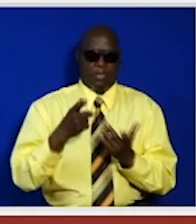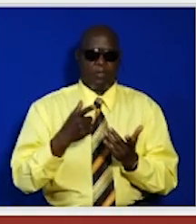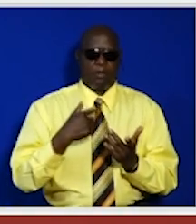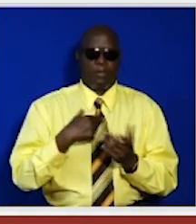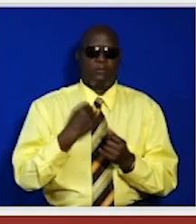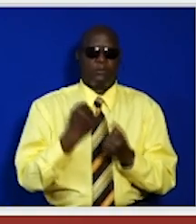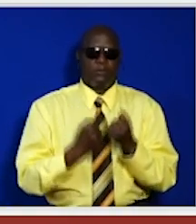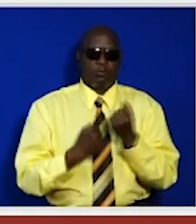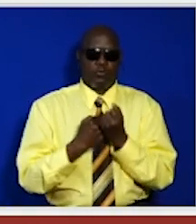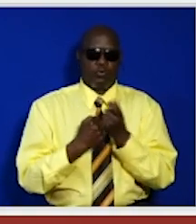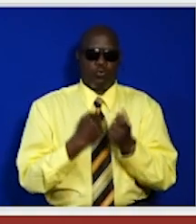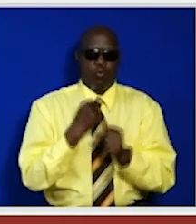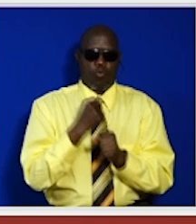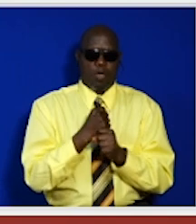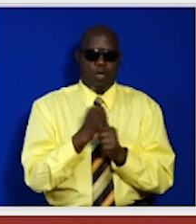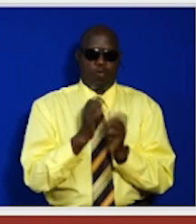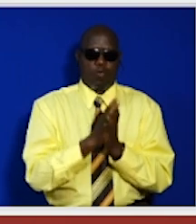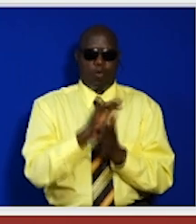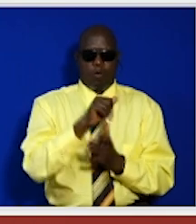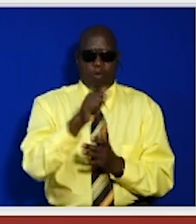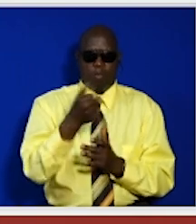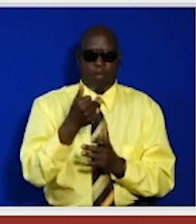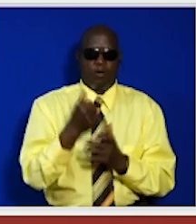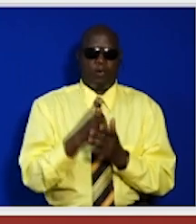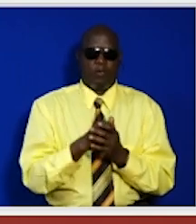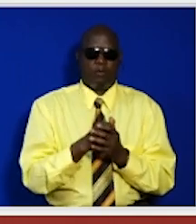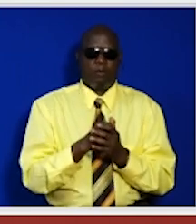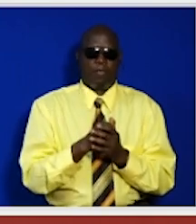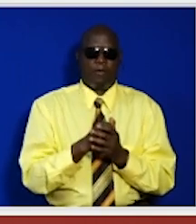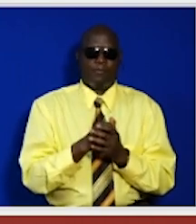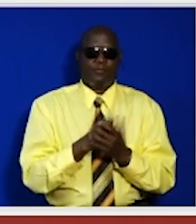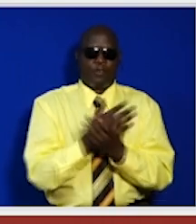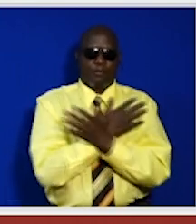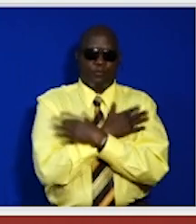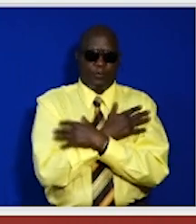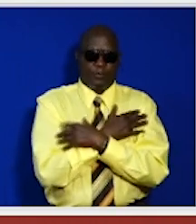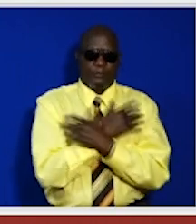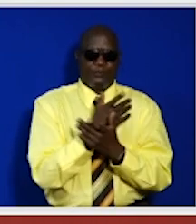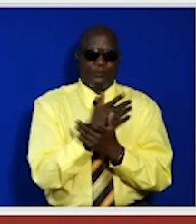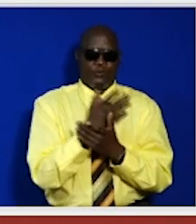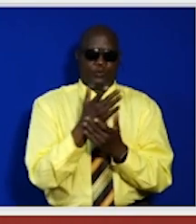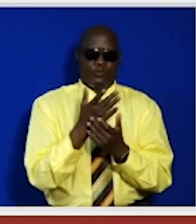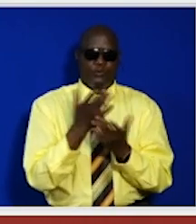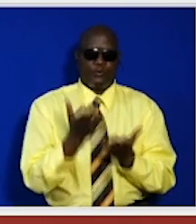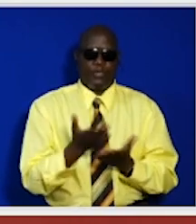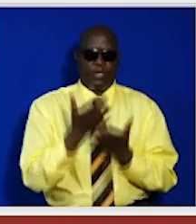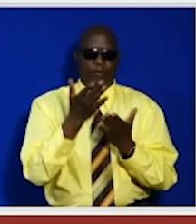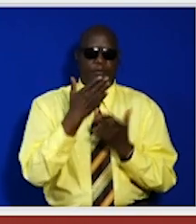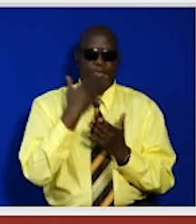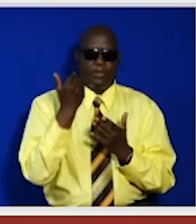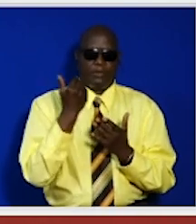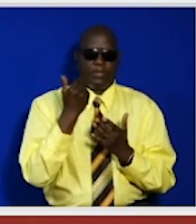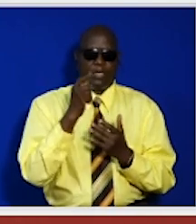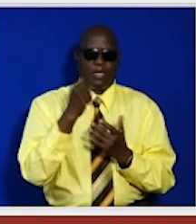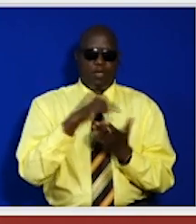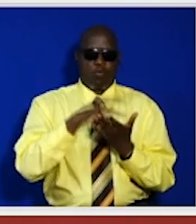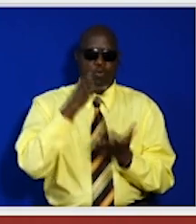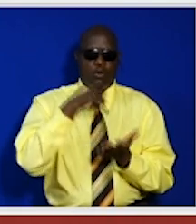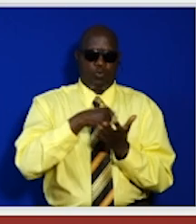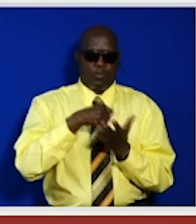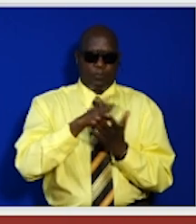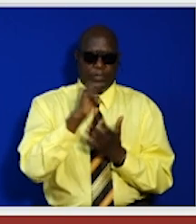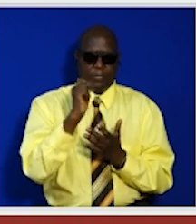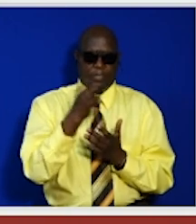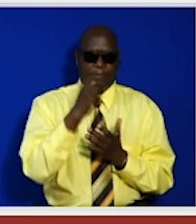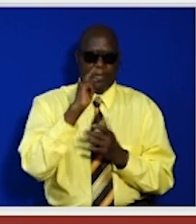with all the other colleagues as you lead us to deliver a better Kenya, a more inclusive Kenya,